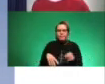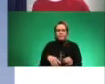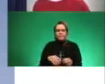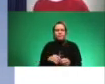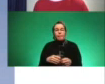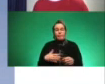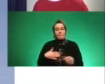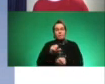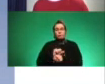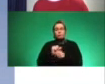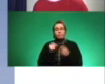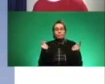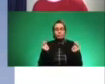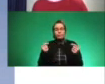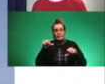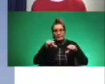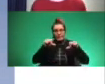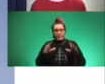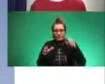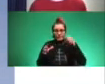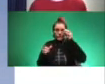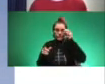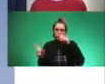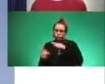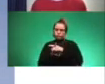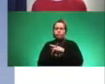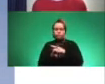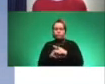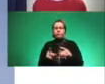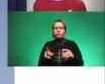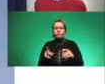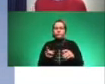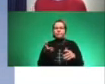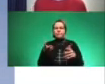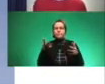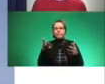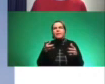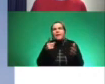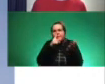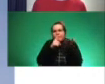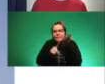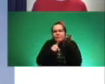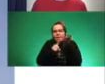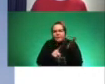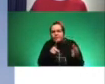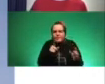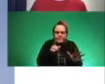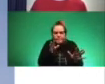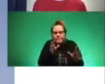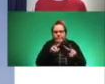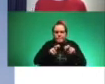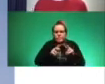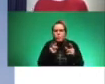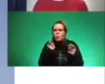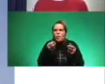my job is, as a scientist, is to come in kind of after the fact, like a detective, and look at what the glacier has